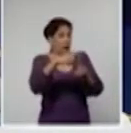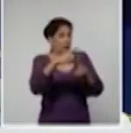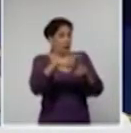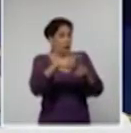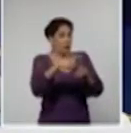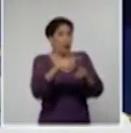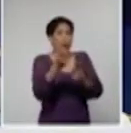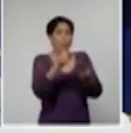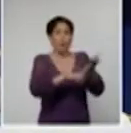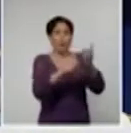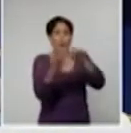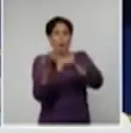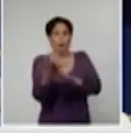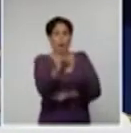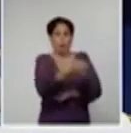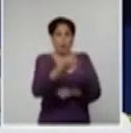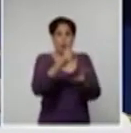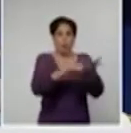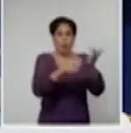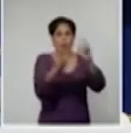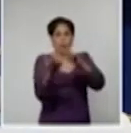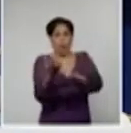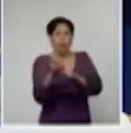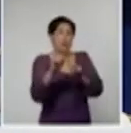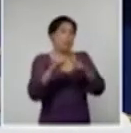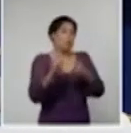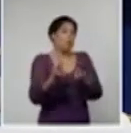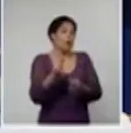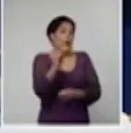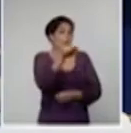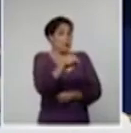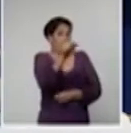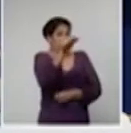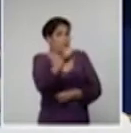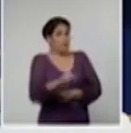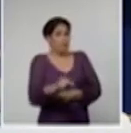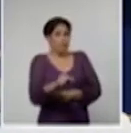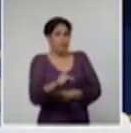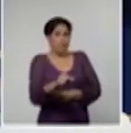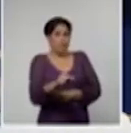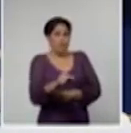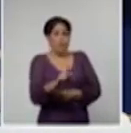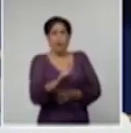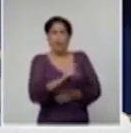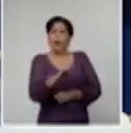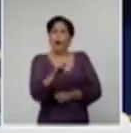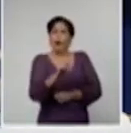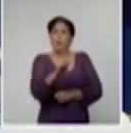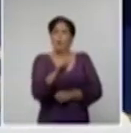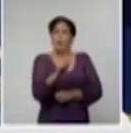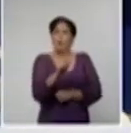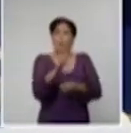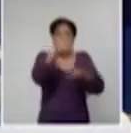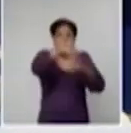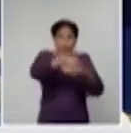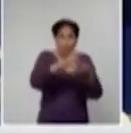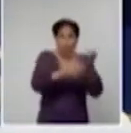the province. This is a province which has spent over 15 days without reporting